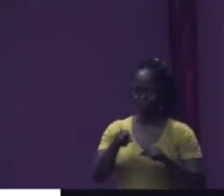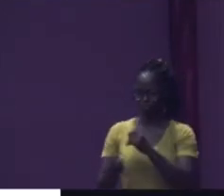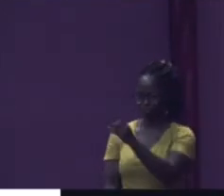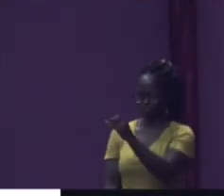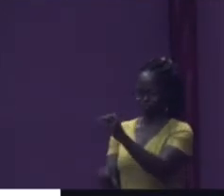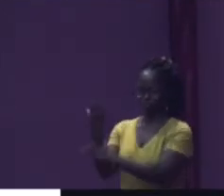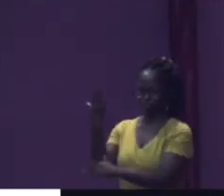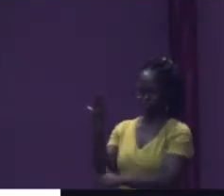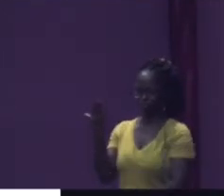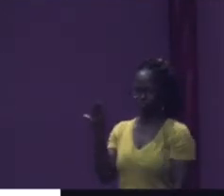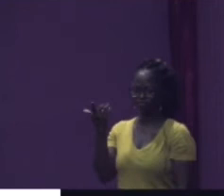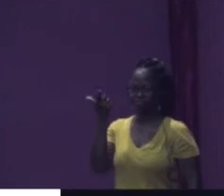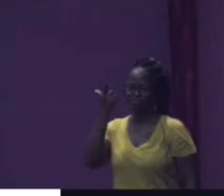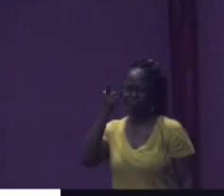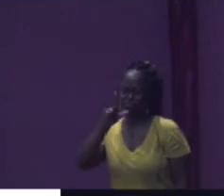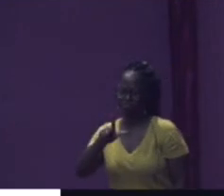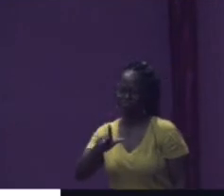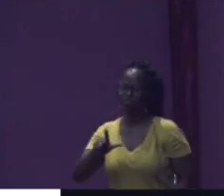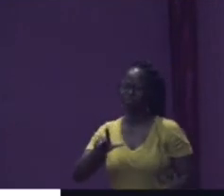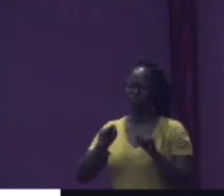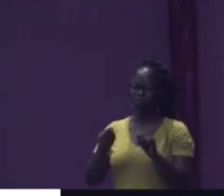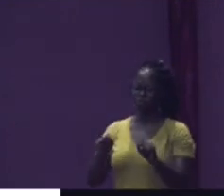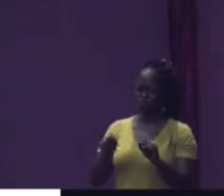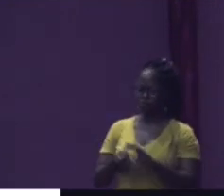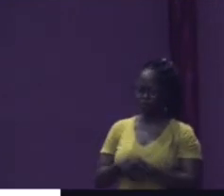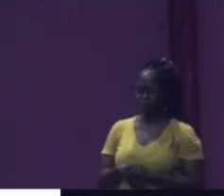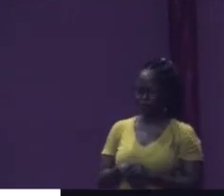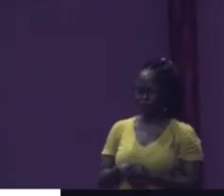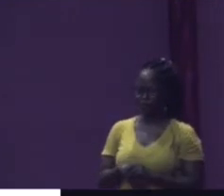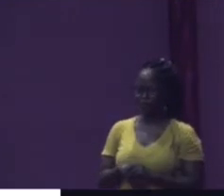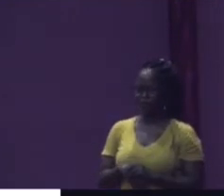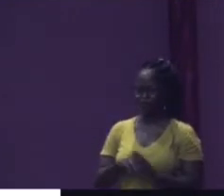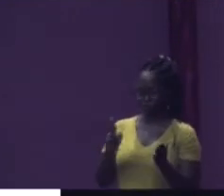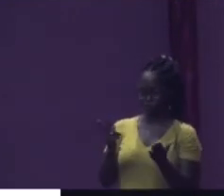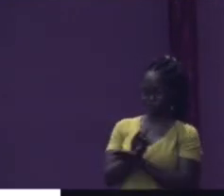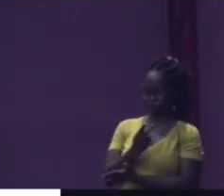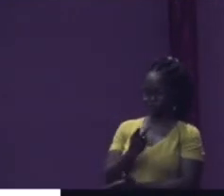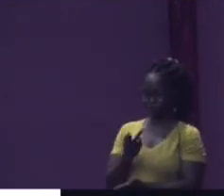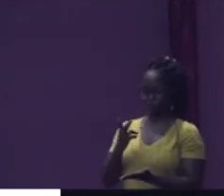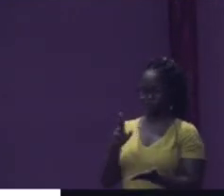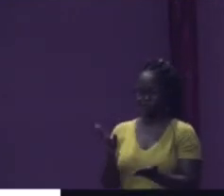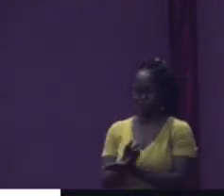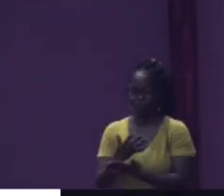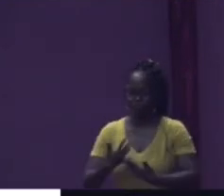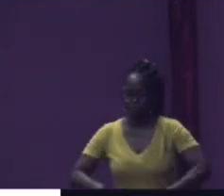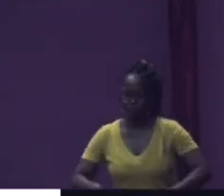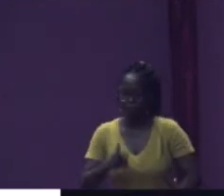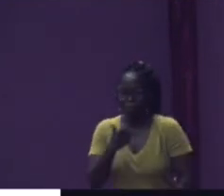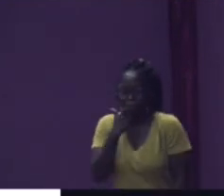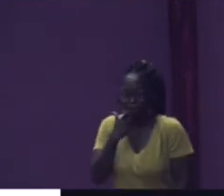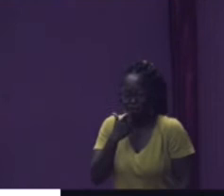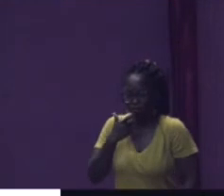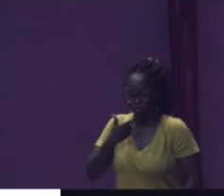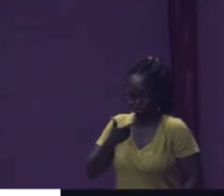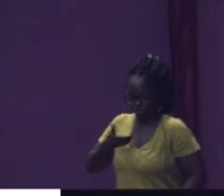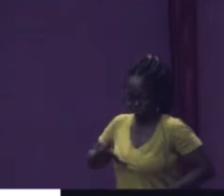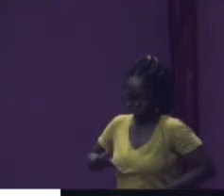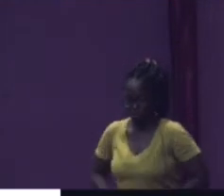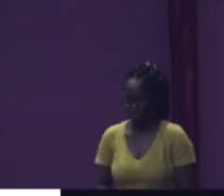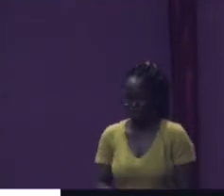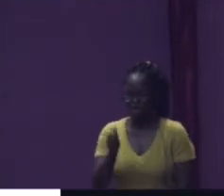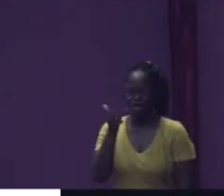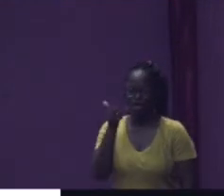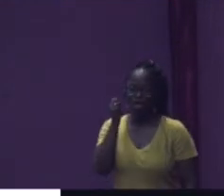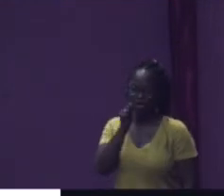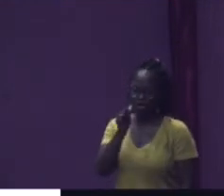when it gets near the time, the woman can go to one of these